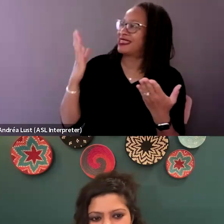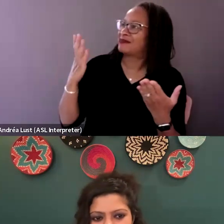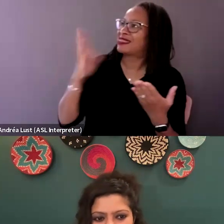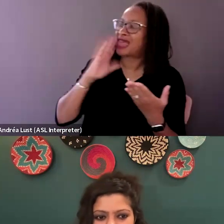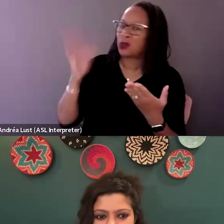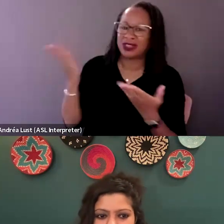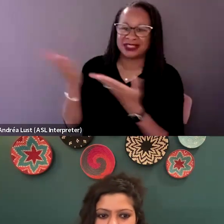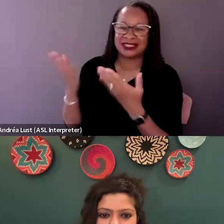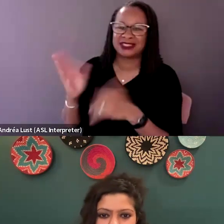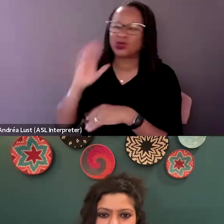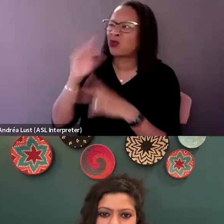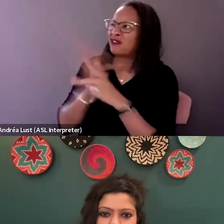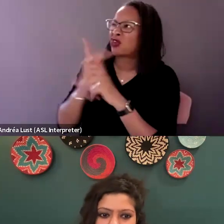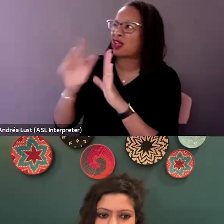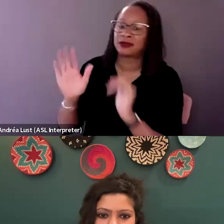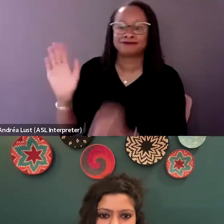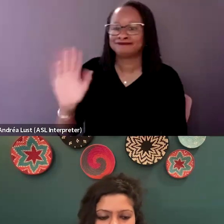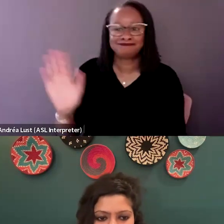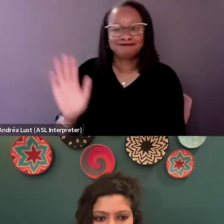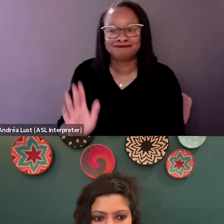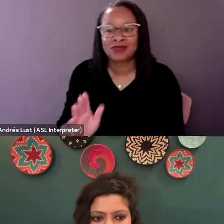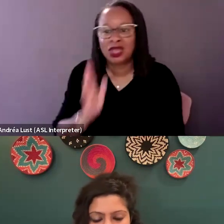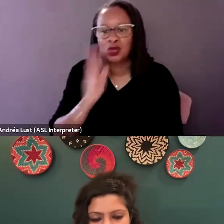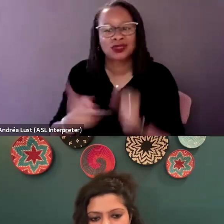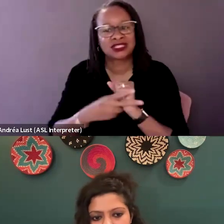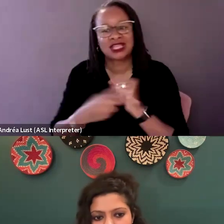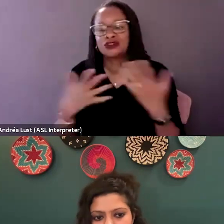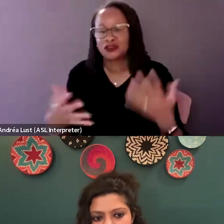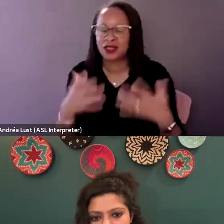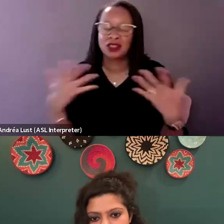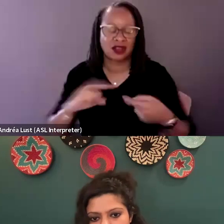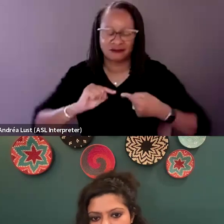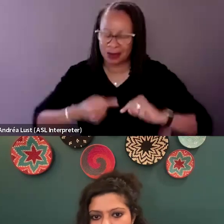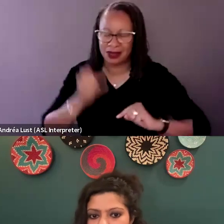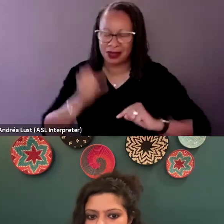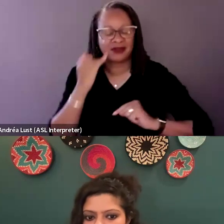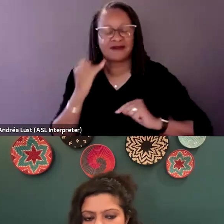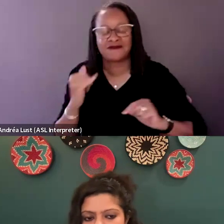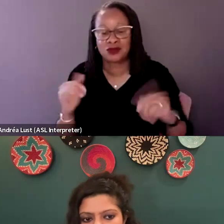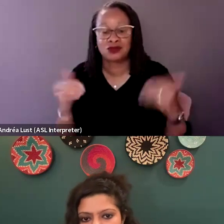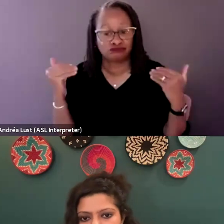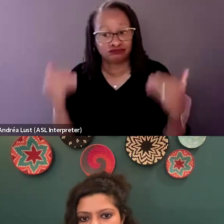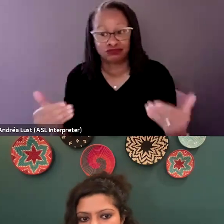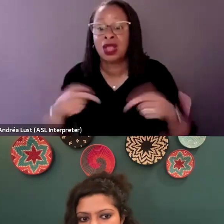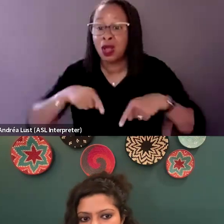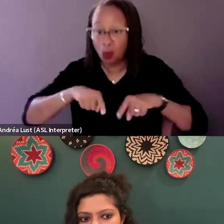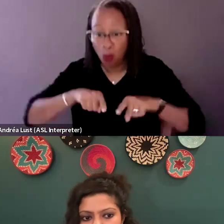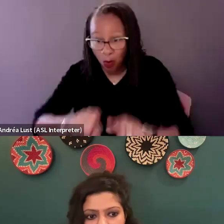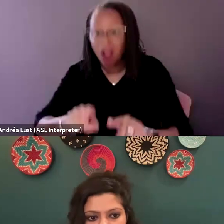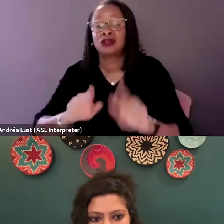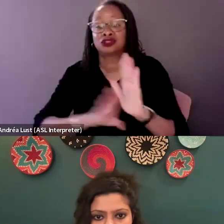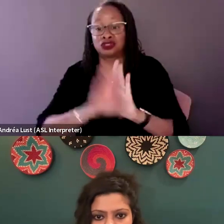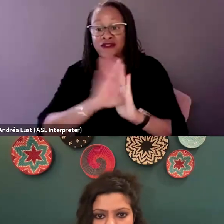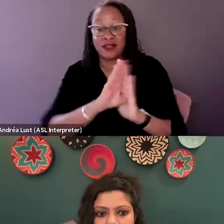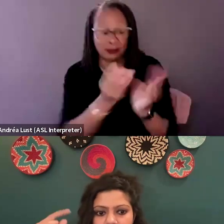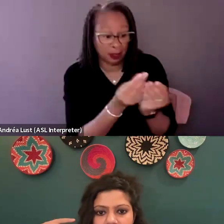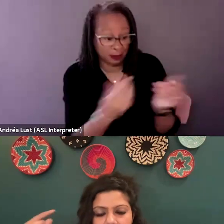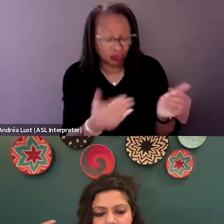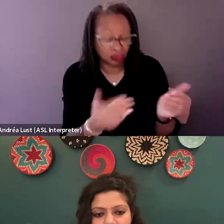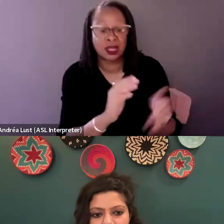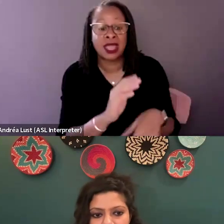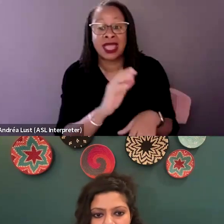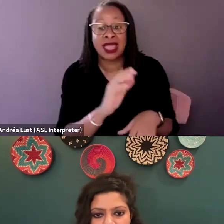of you said, let's make it a drawing room chatter sort of a thing. So Yeah. the thing is to add on I do